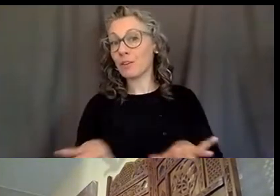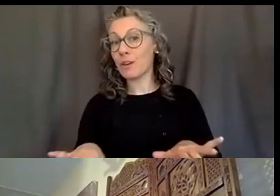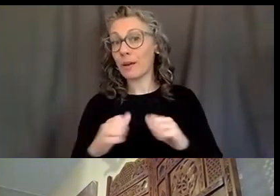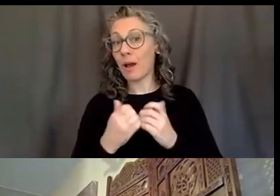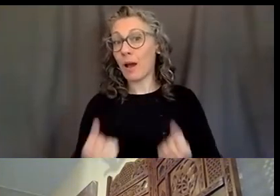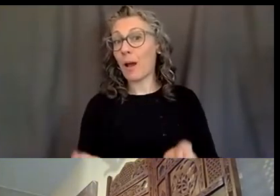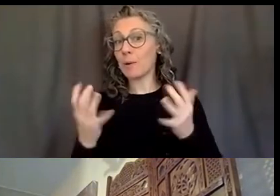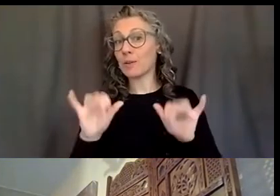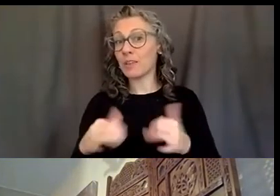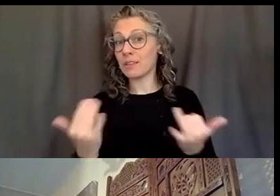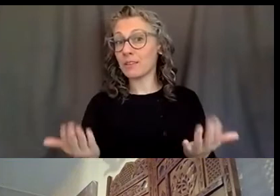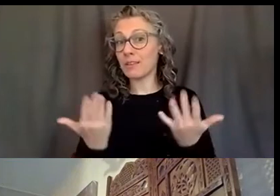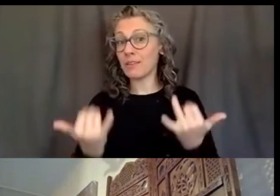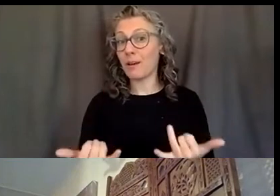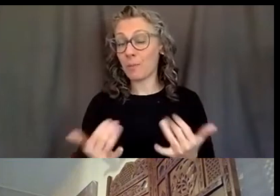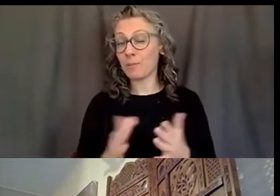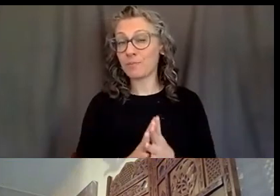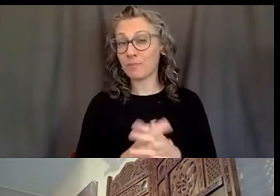I feel like